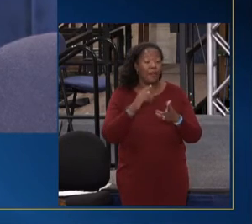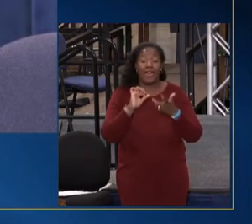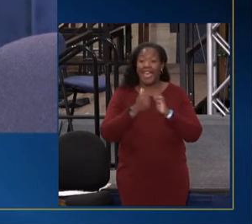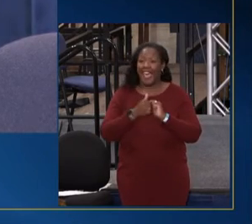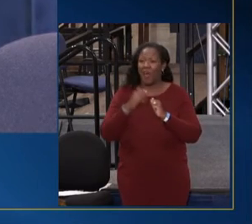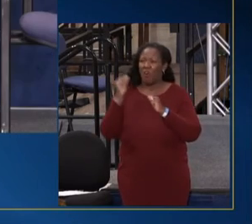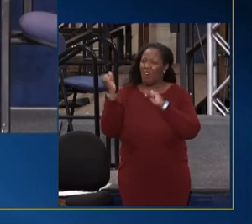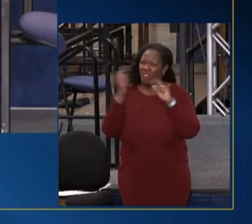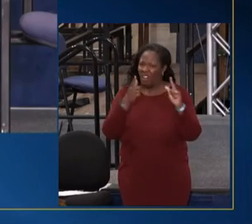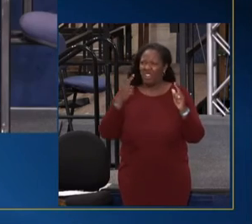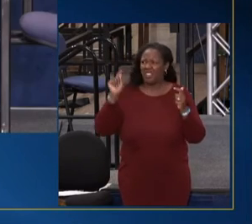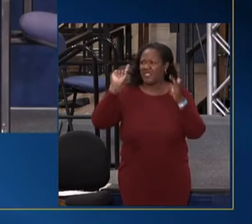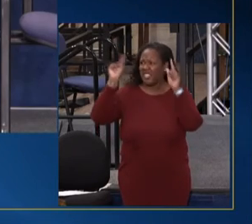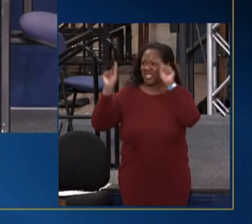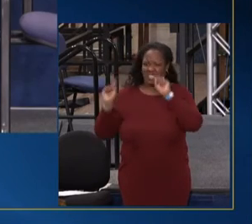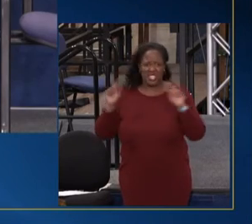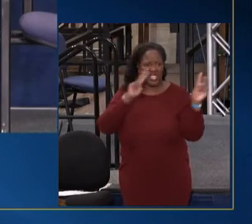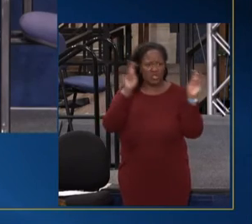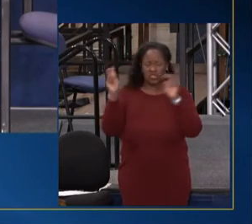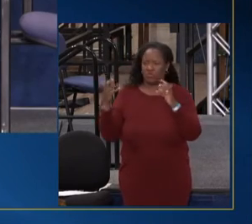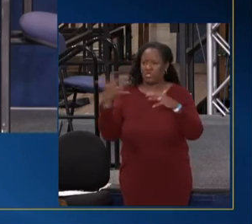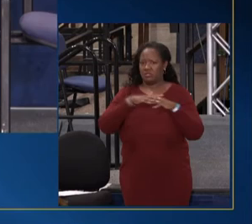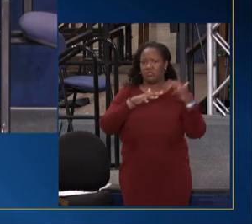other. Great, thank you.